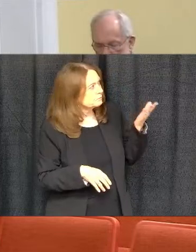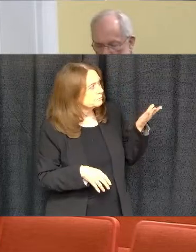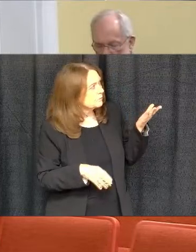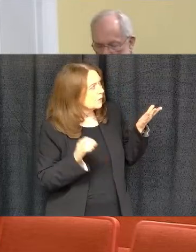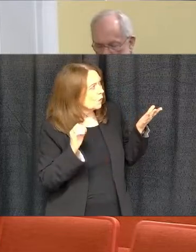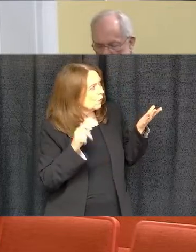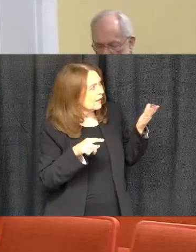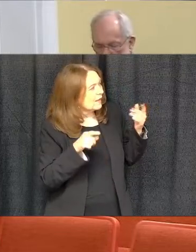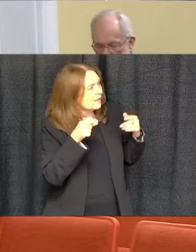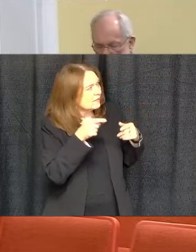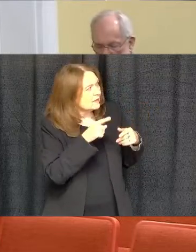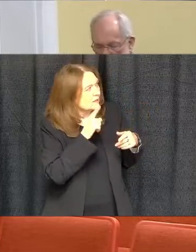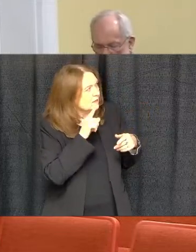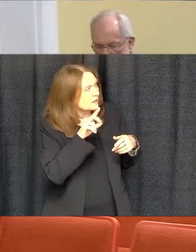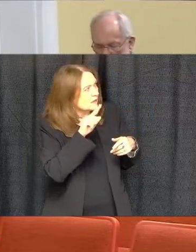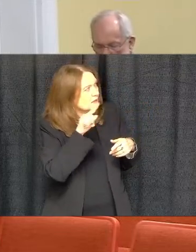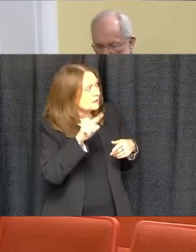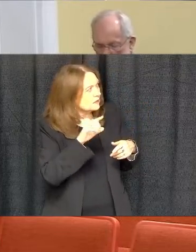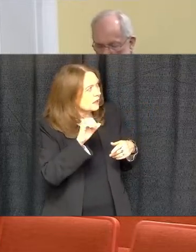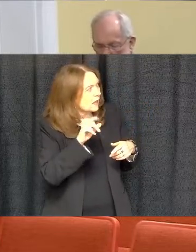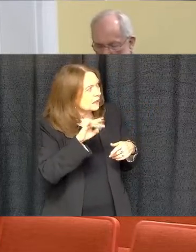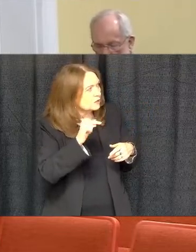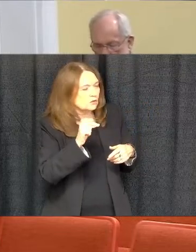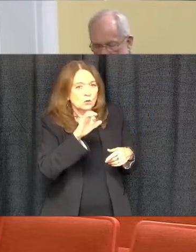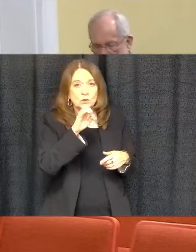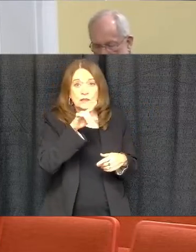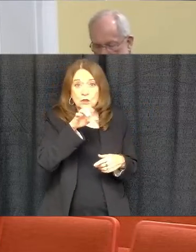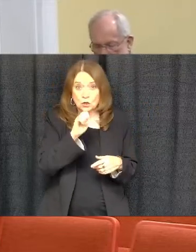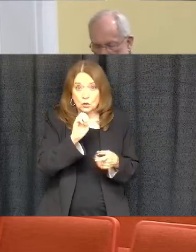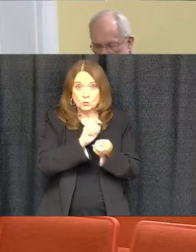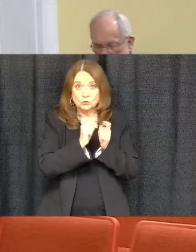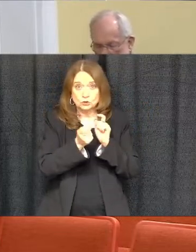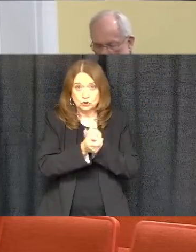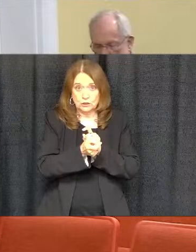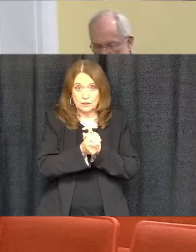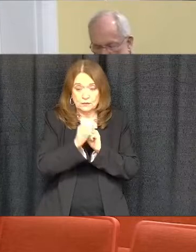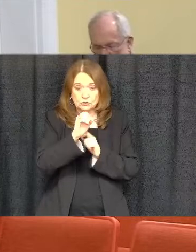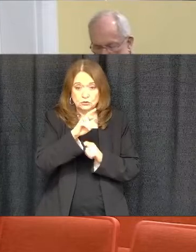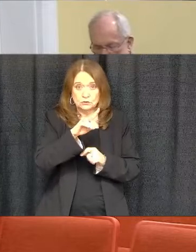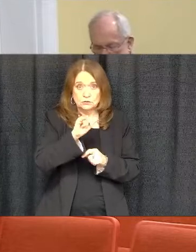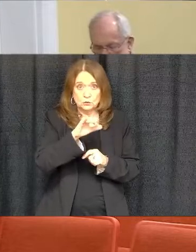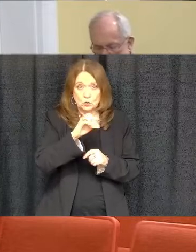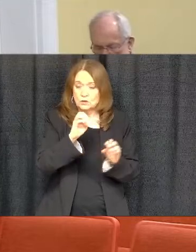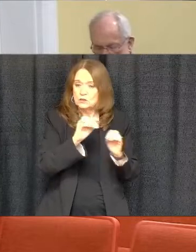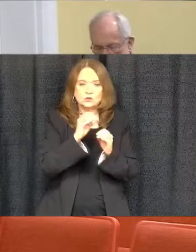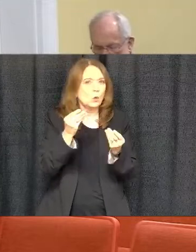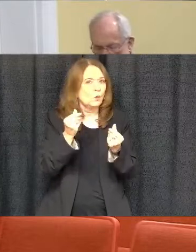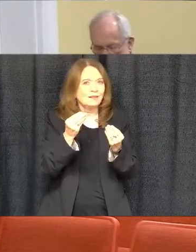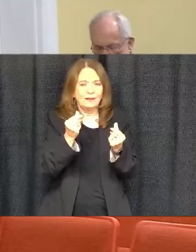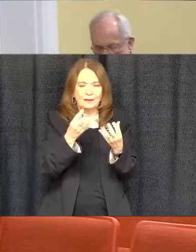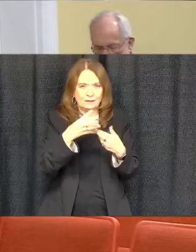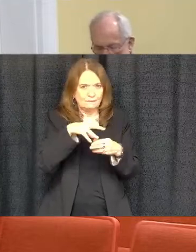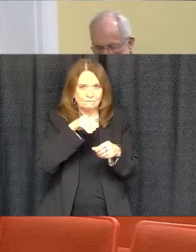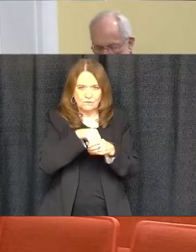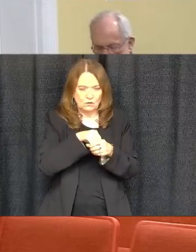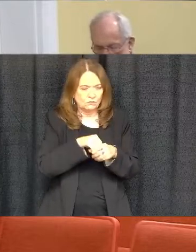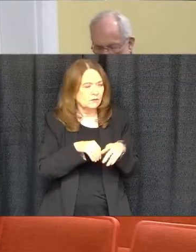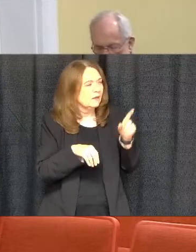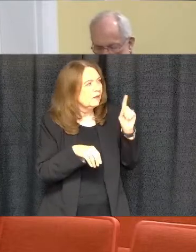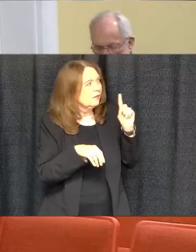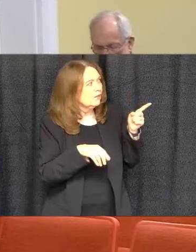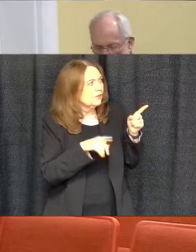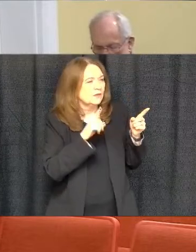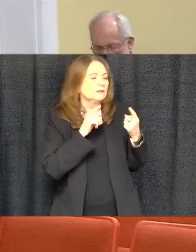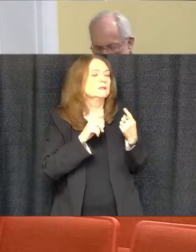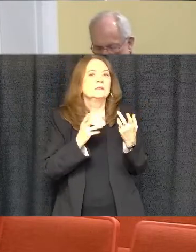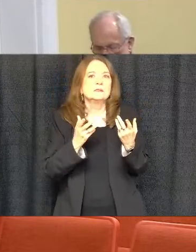Okay, this is a zoning code change ordinance, so no land involved here. This is